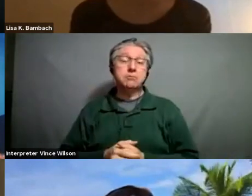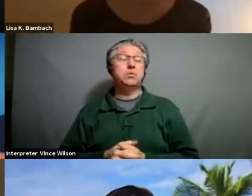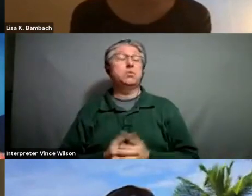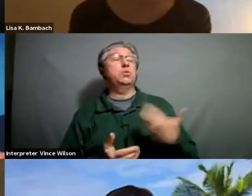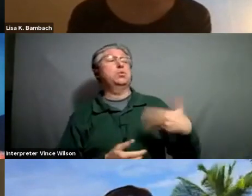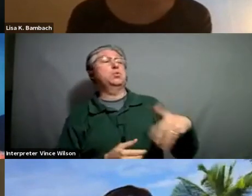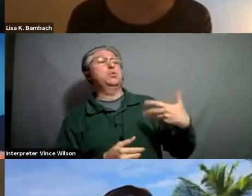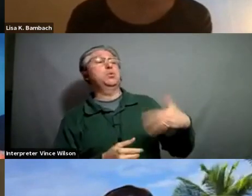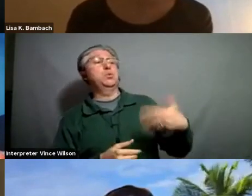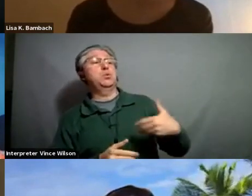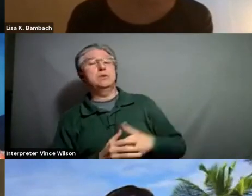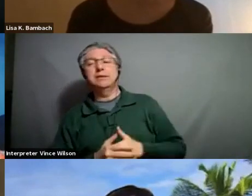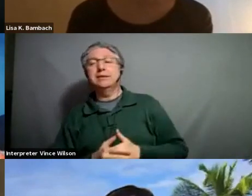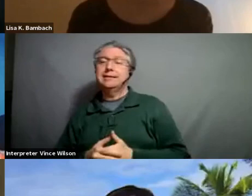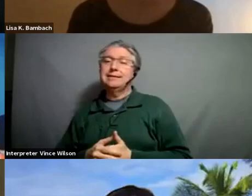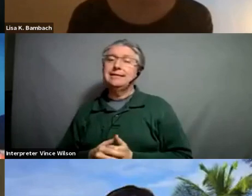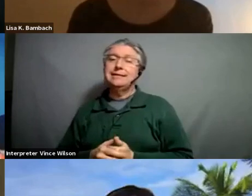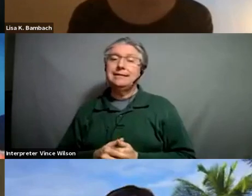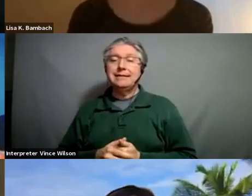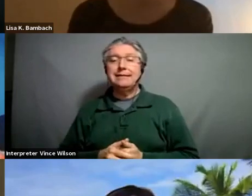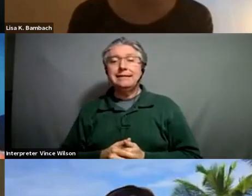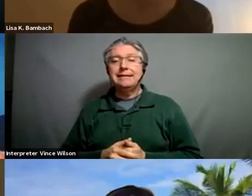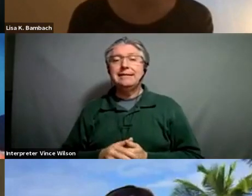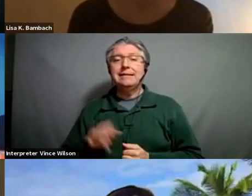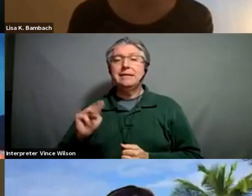Wow, thanks worked well. My mural.